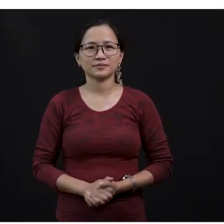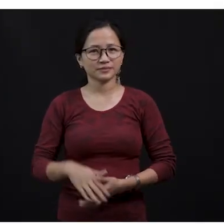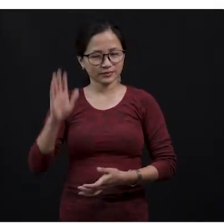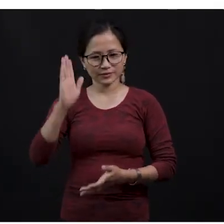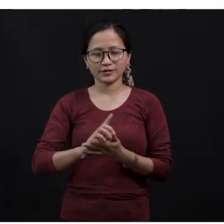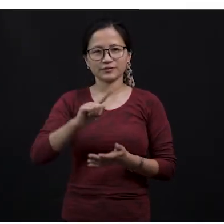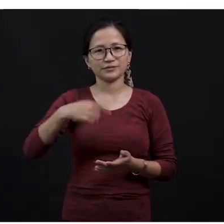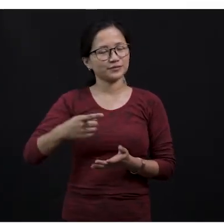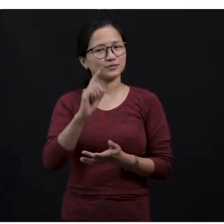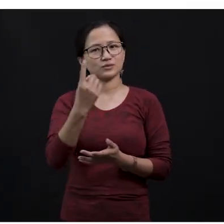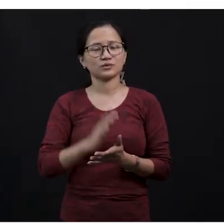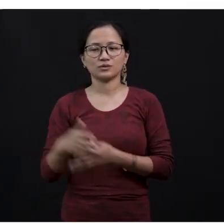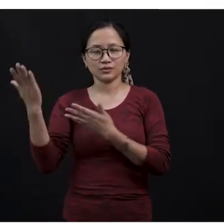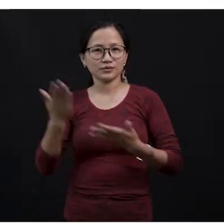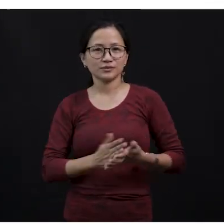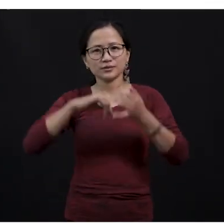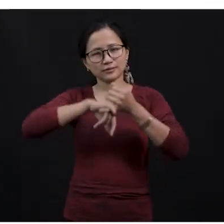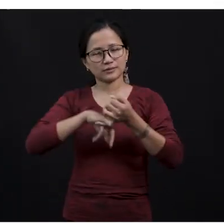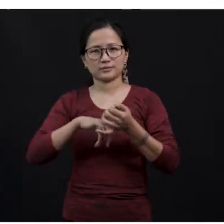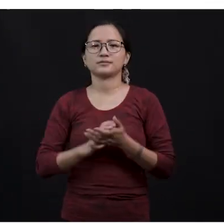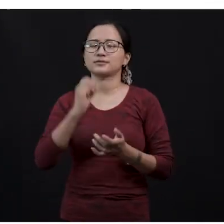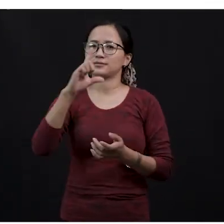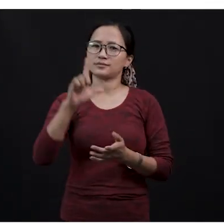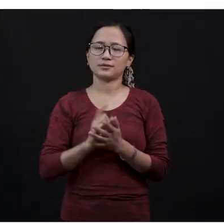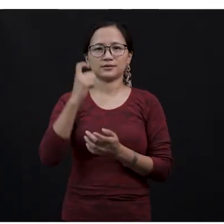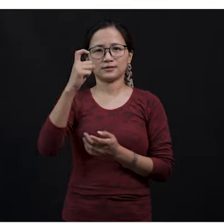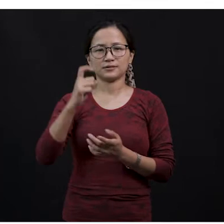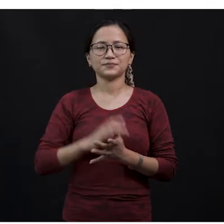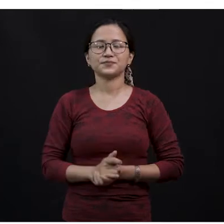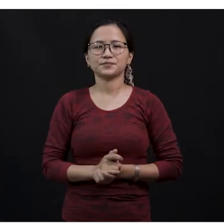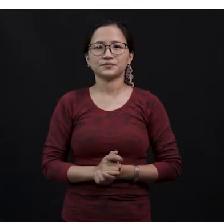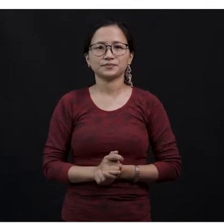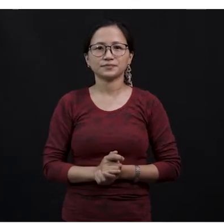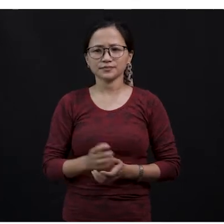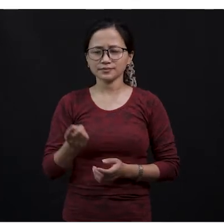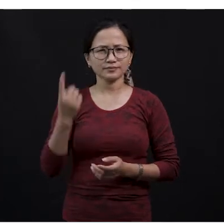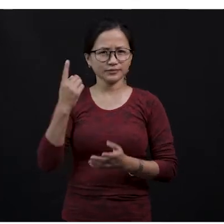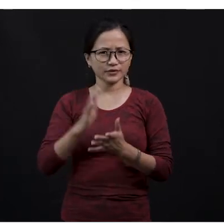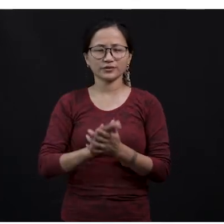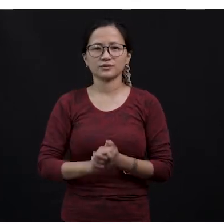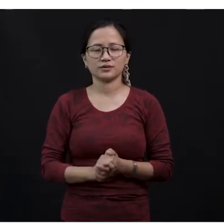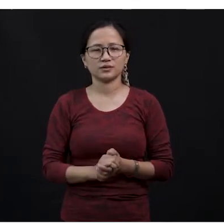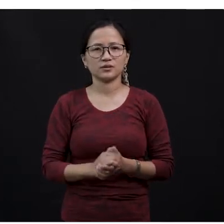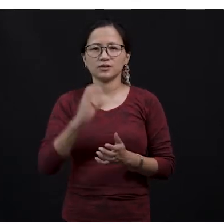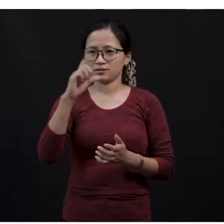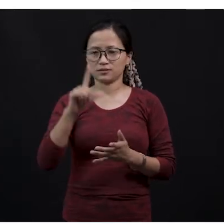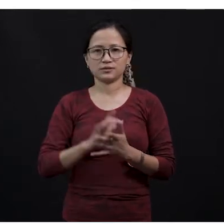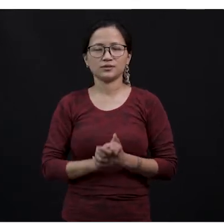So hi everyone and welcome to Social Sciences class 7. So in the earlier